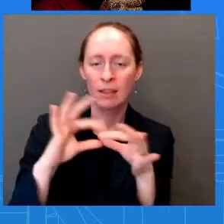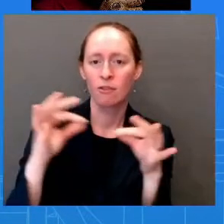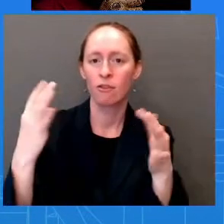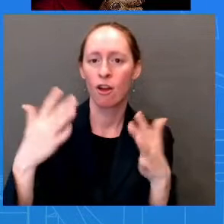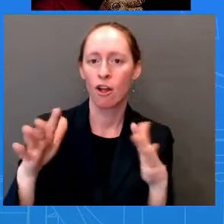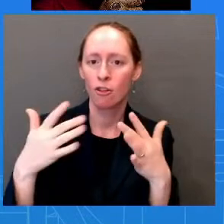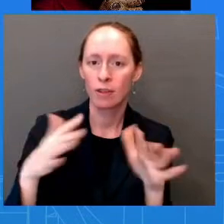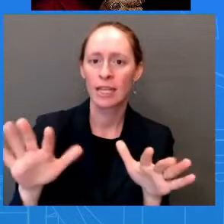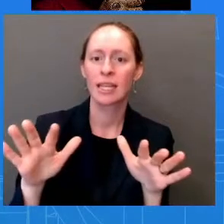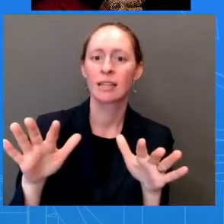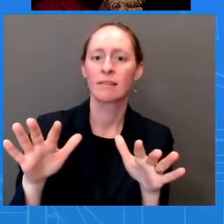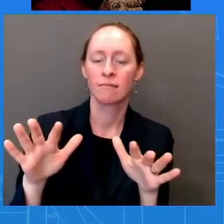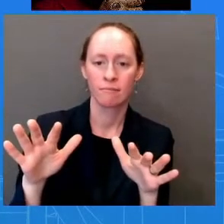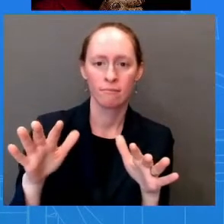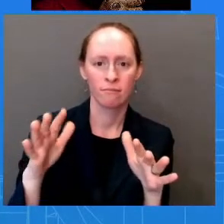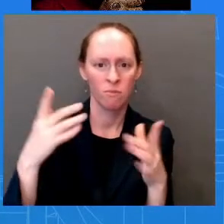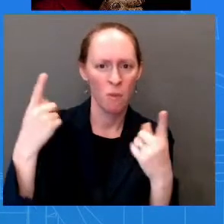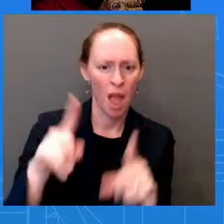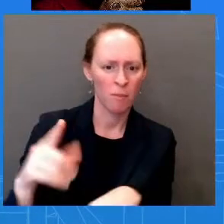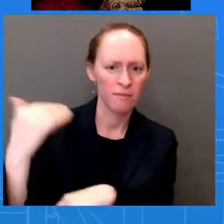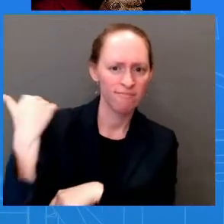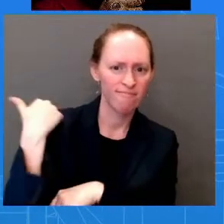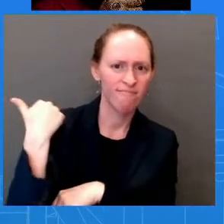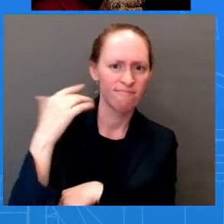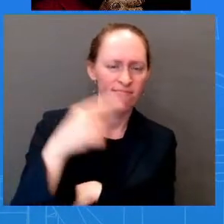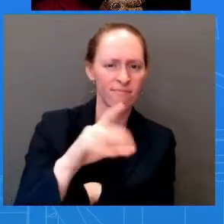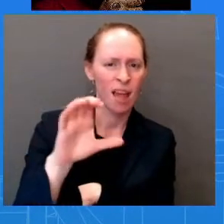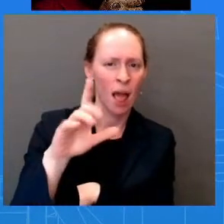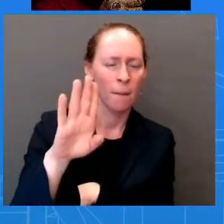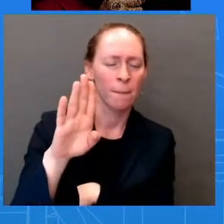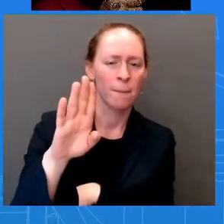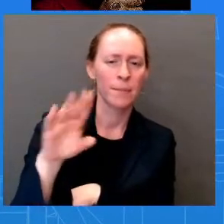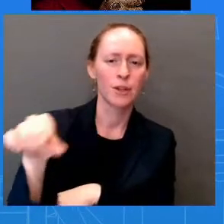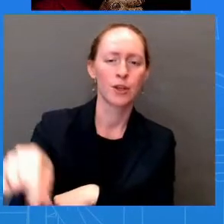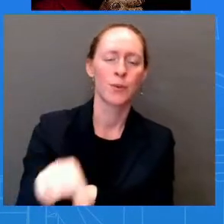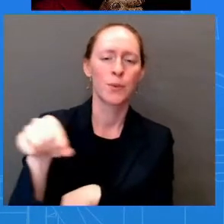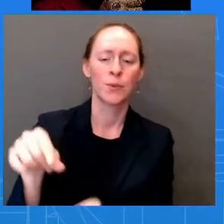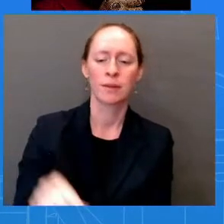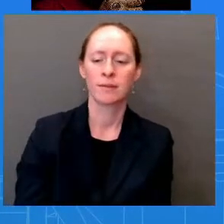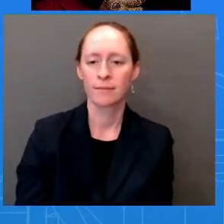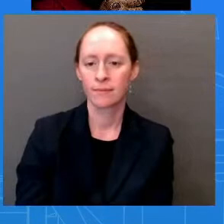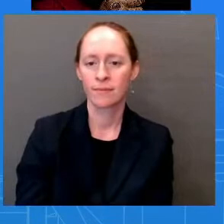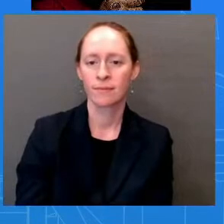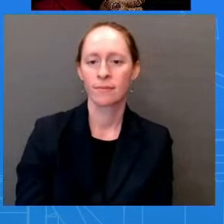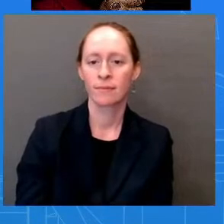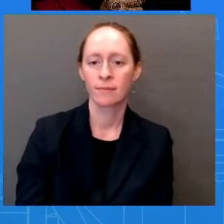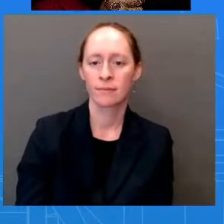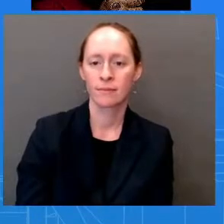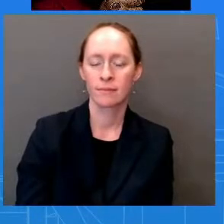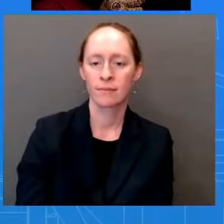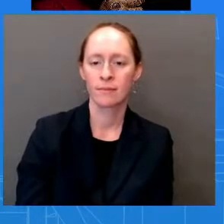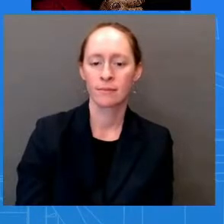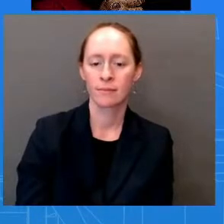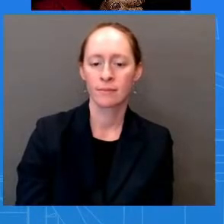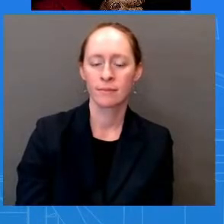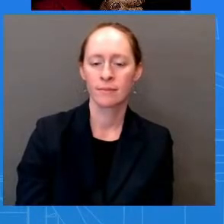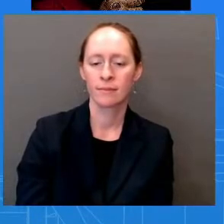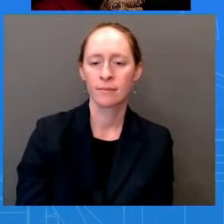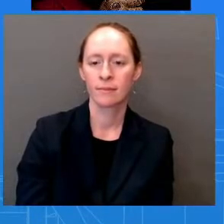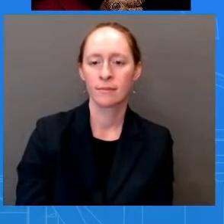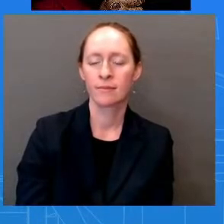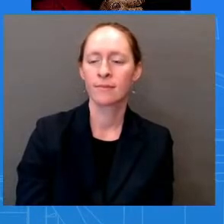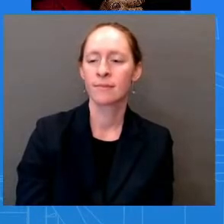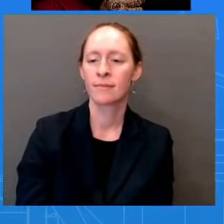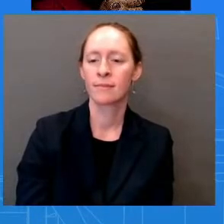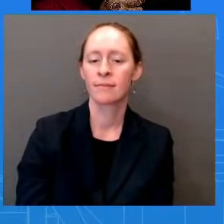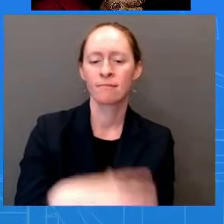to it. Stephen. Thanks. Just once more on the rail labor dispute. The President a couple months ago called the tentative agreement a big win, and it